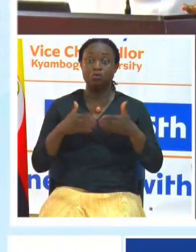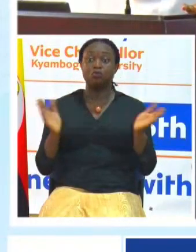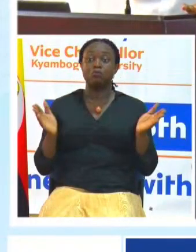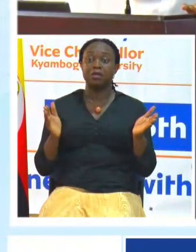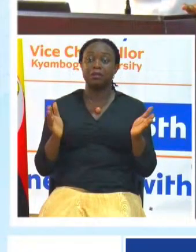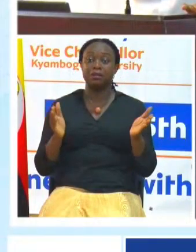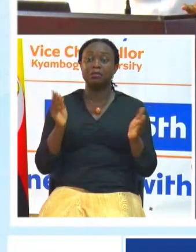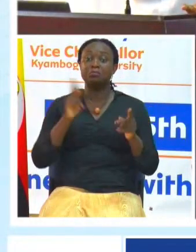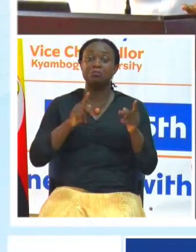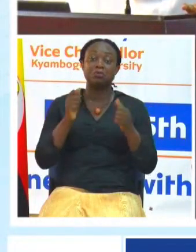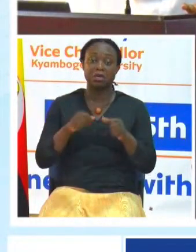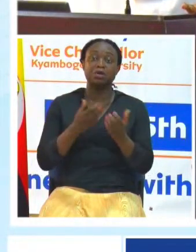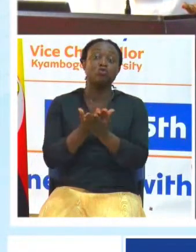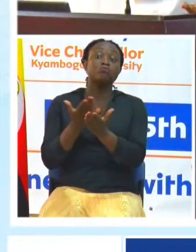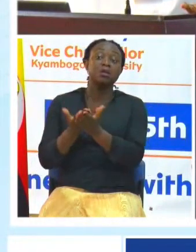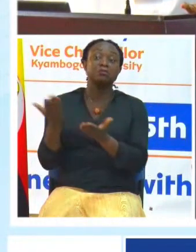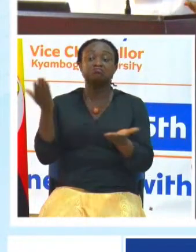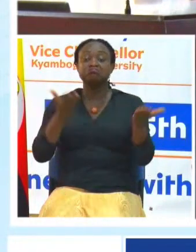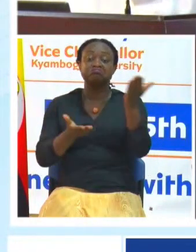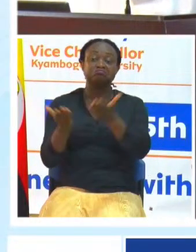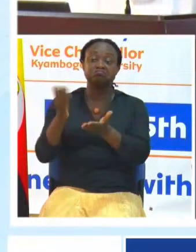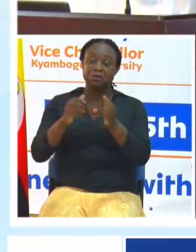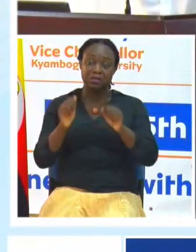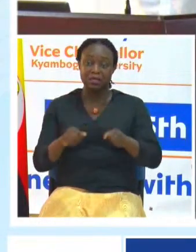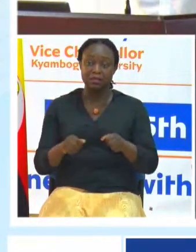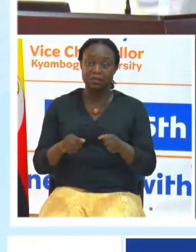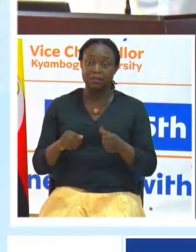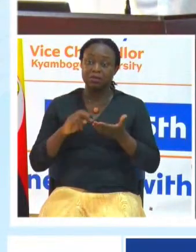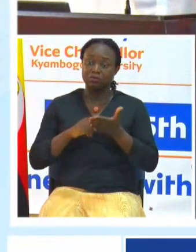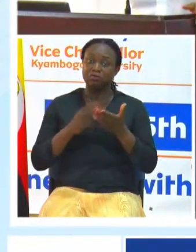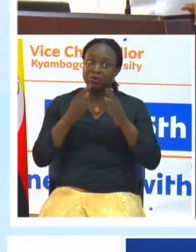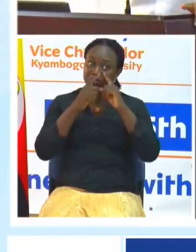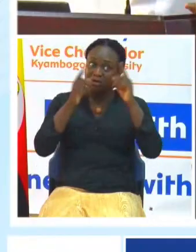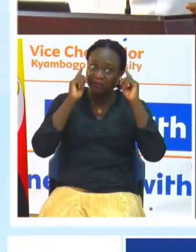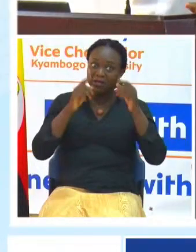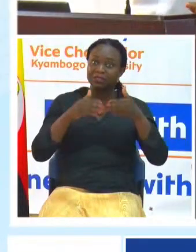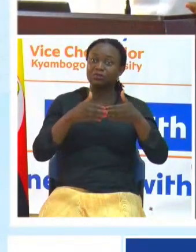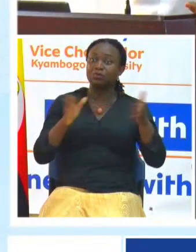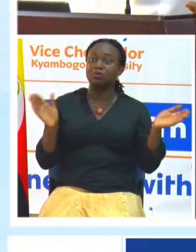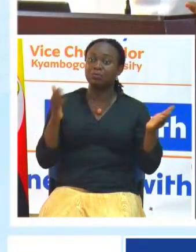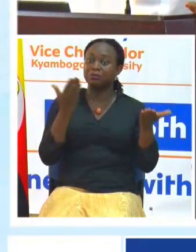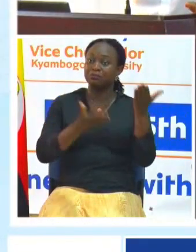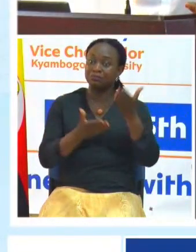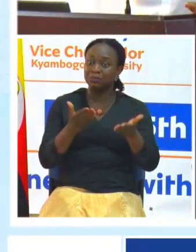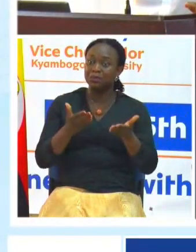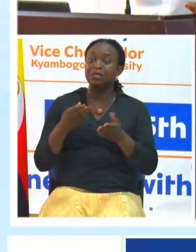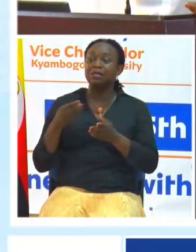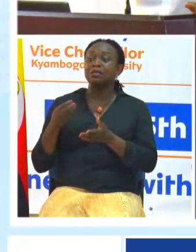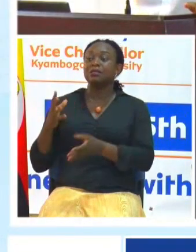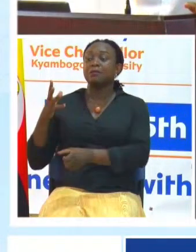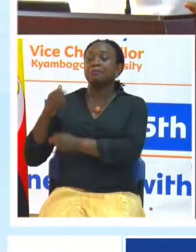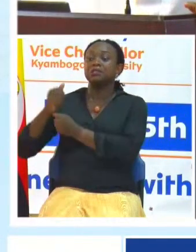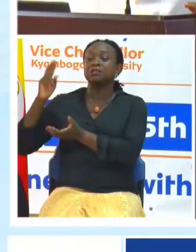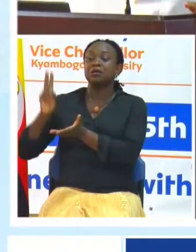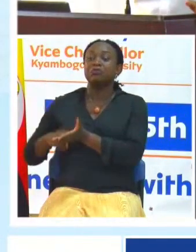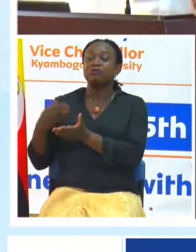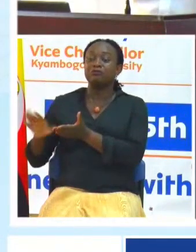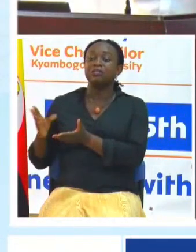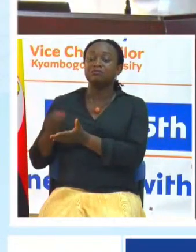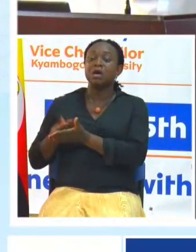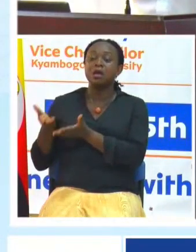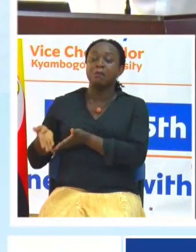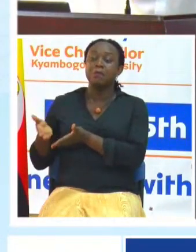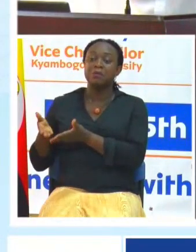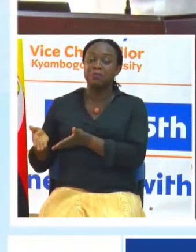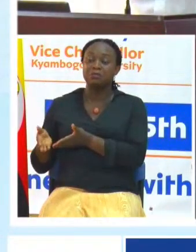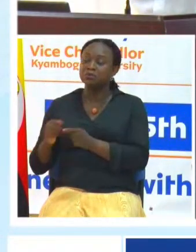August. So meaning that when schools open applications, they also release money. So if